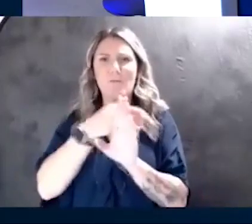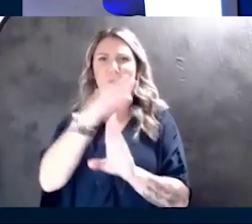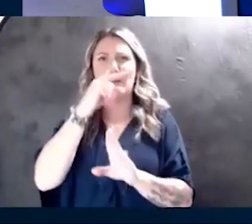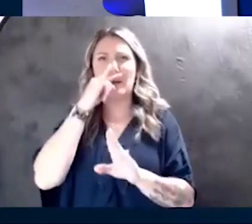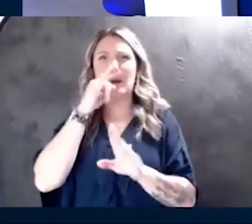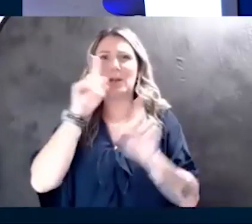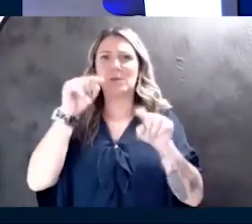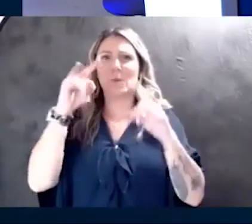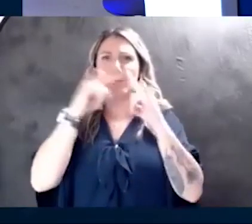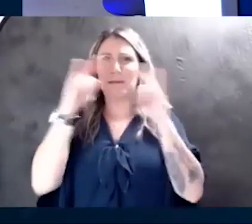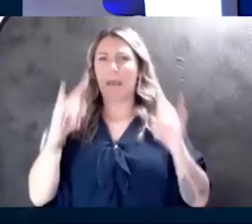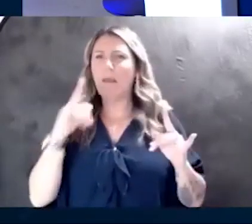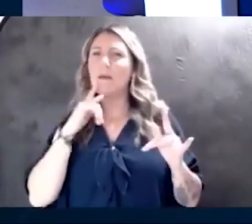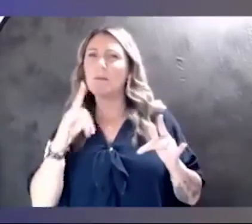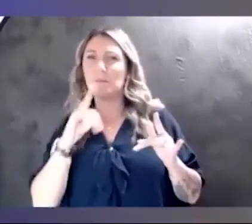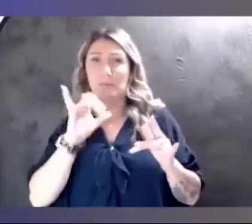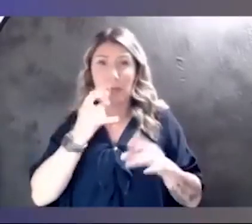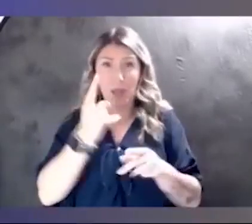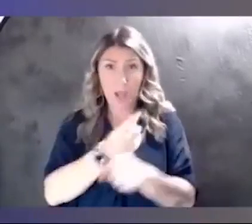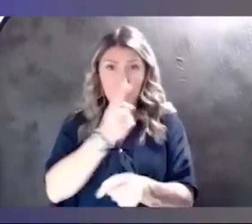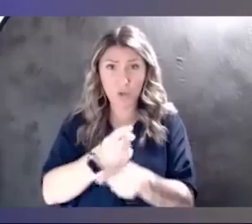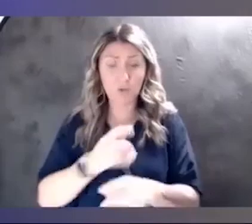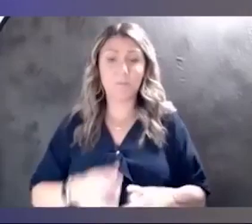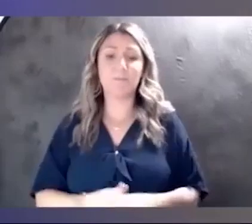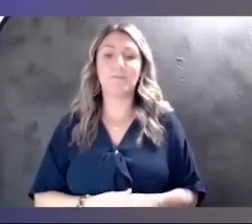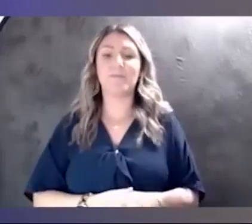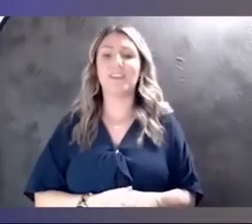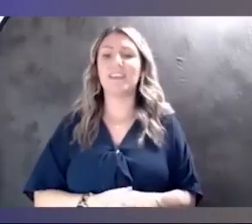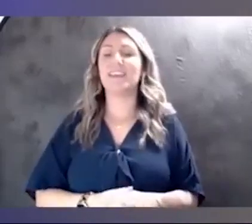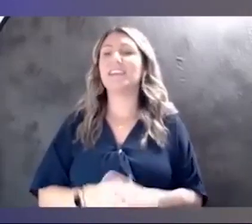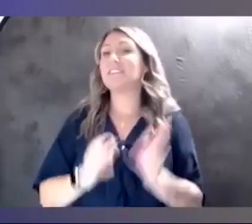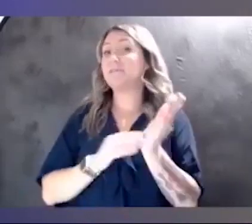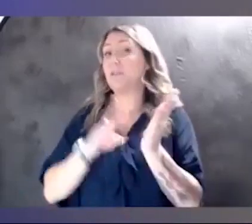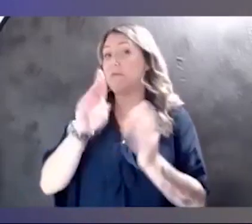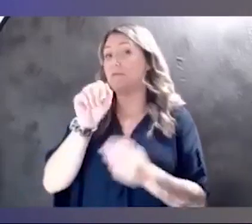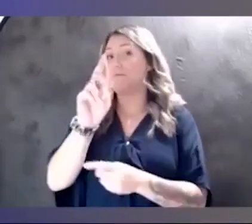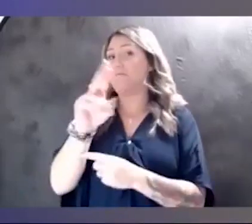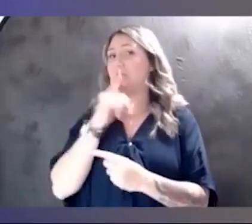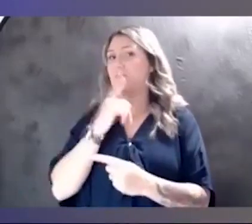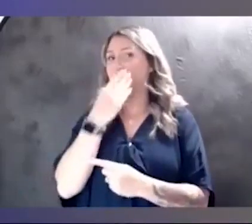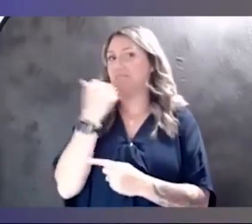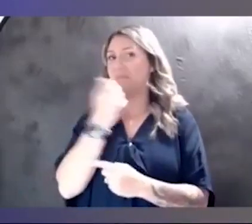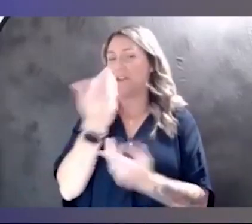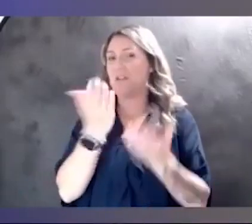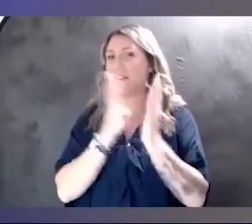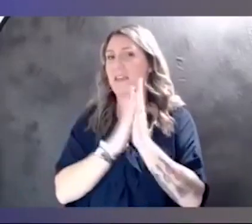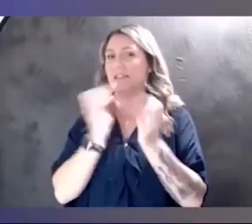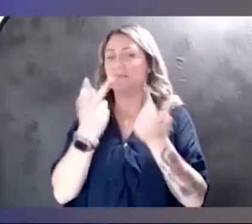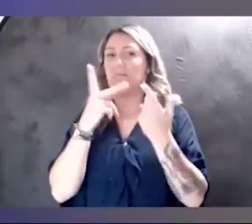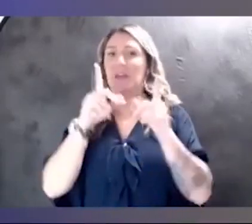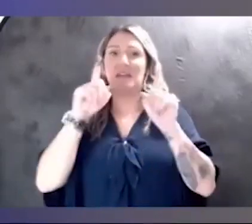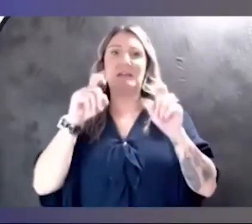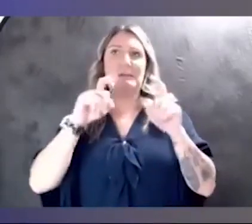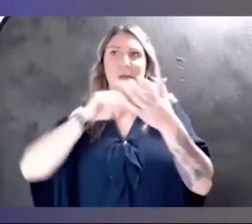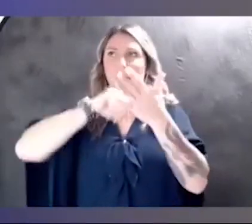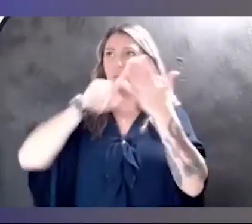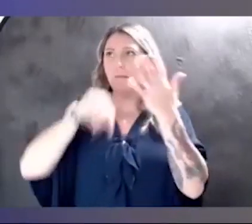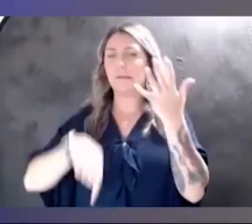that accurate? You know, Dr. Barr is probably better the one to ask, because there are so many tests out there, and